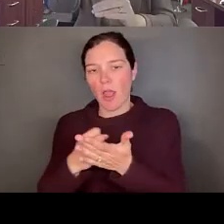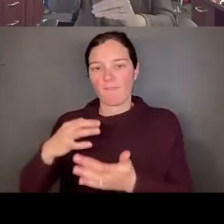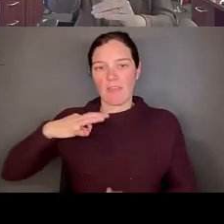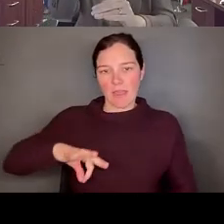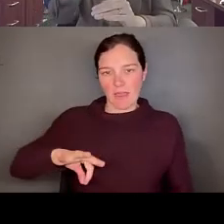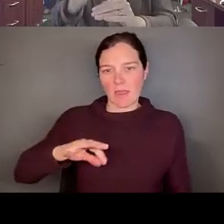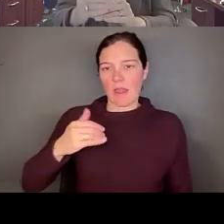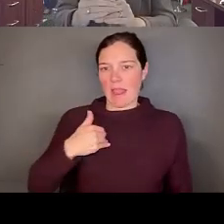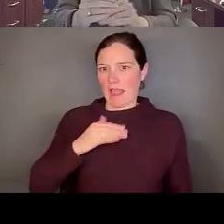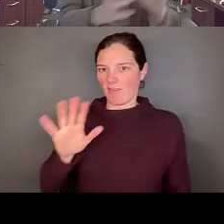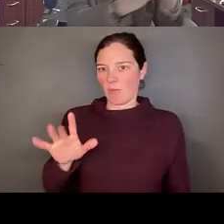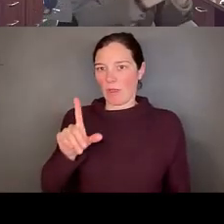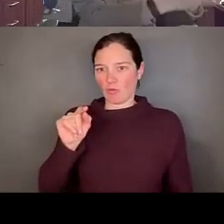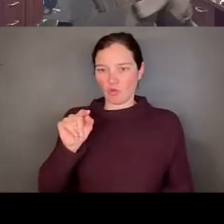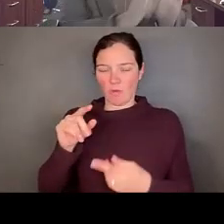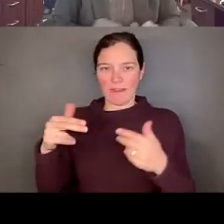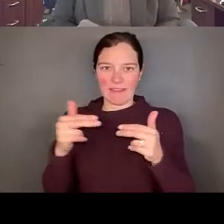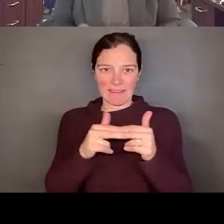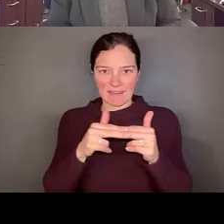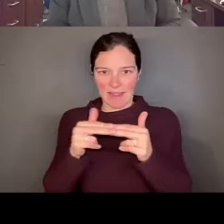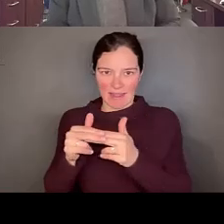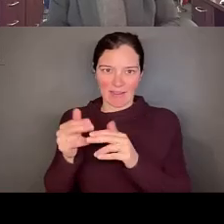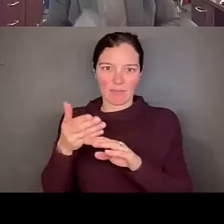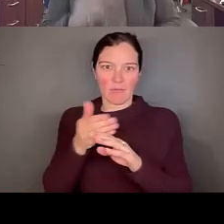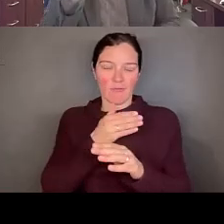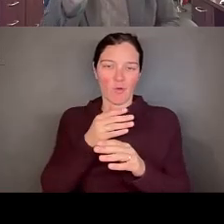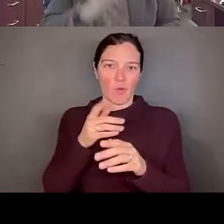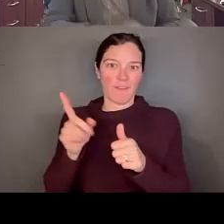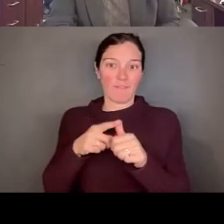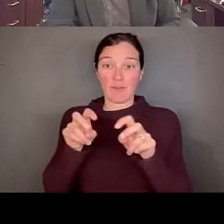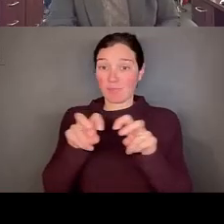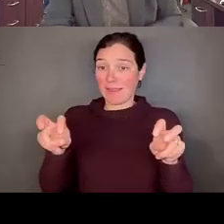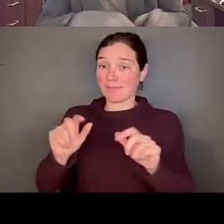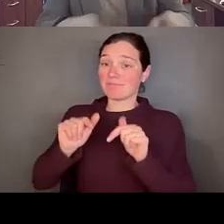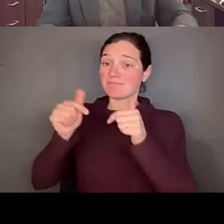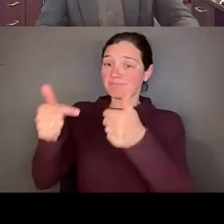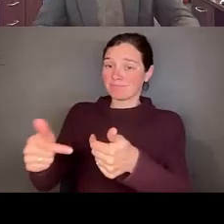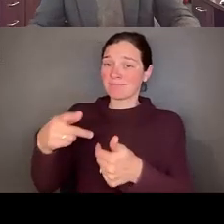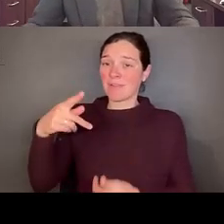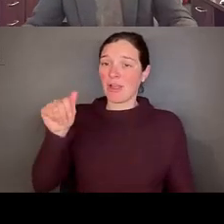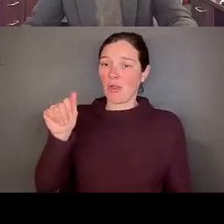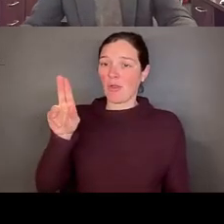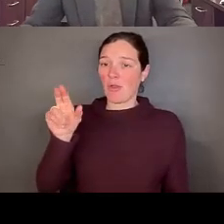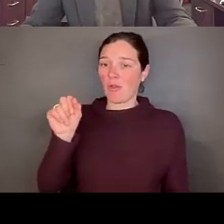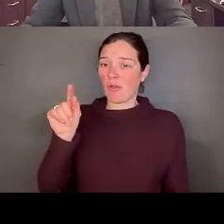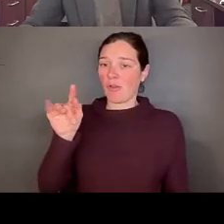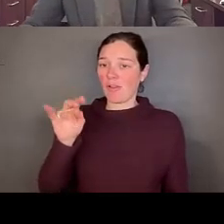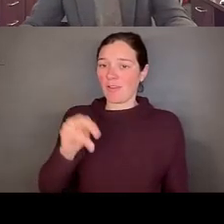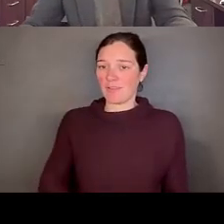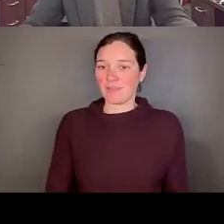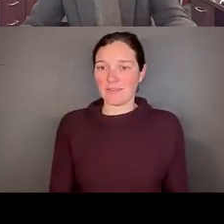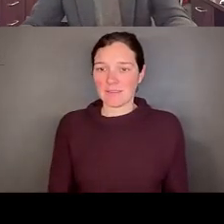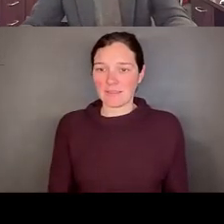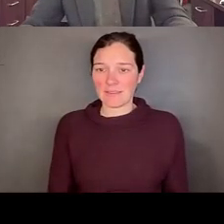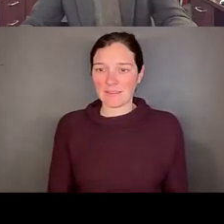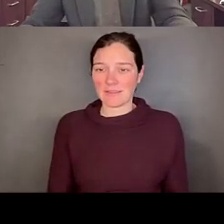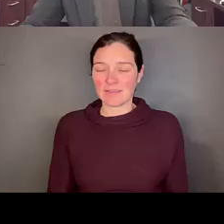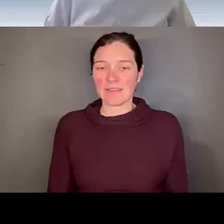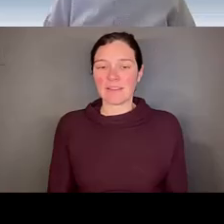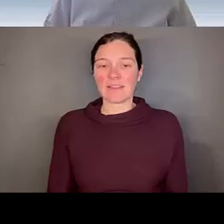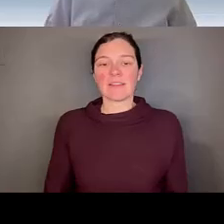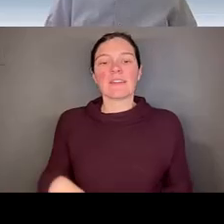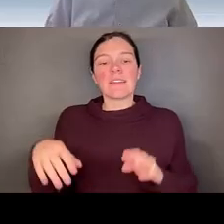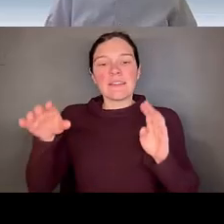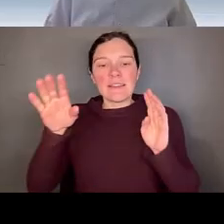about 20 slides all in the aggregate before we get to our first panel. Austin, over to you. Thank you, Kim. Hello, everyone. My